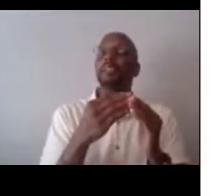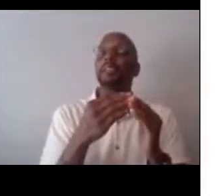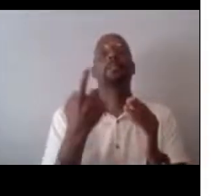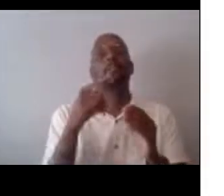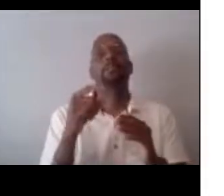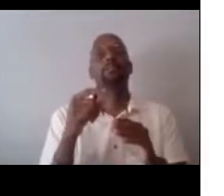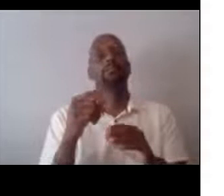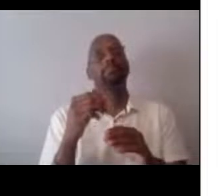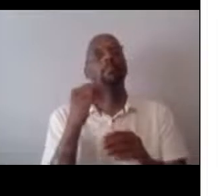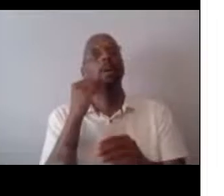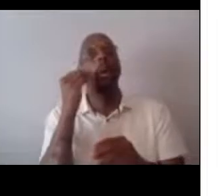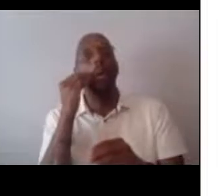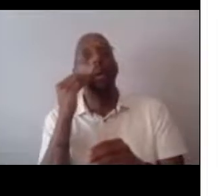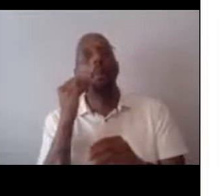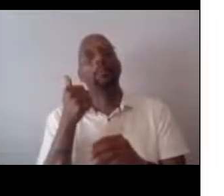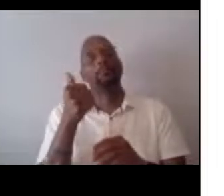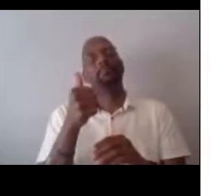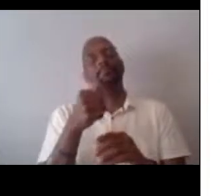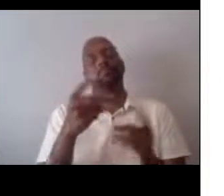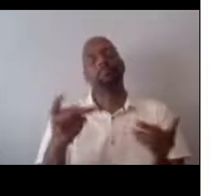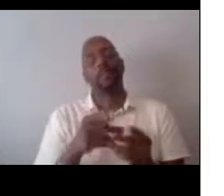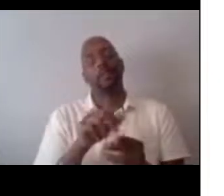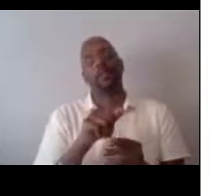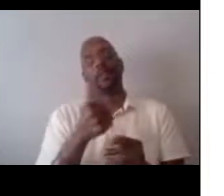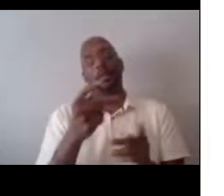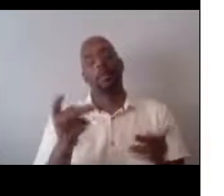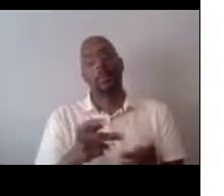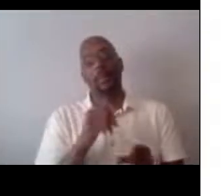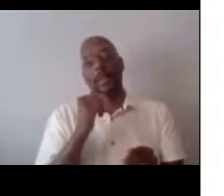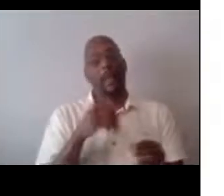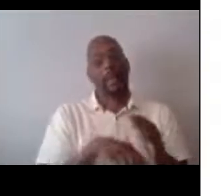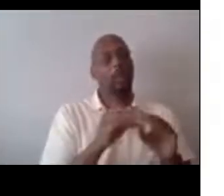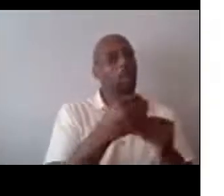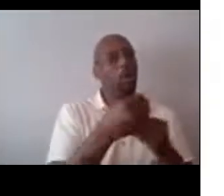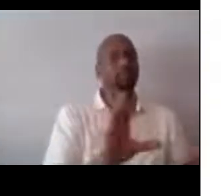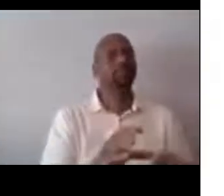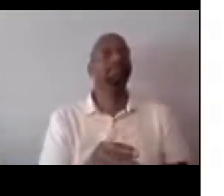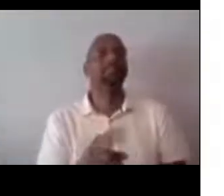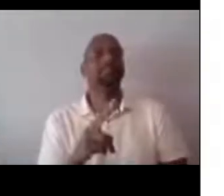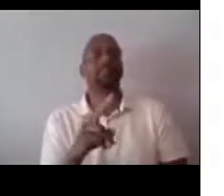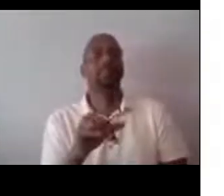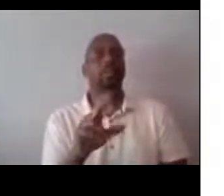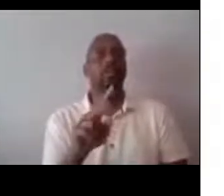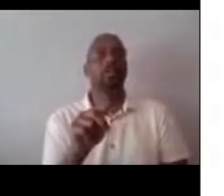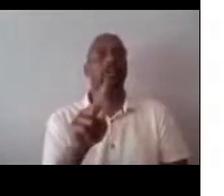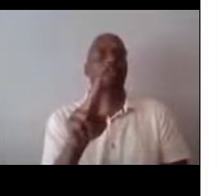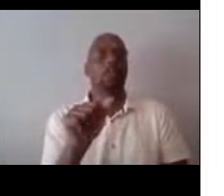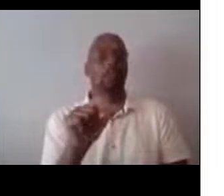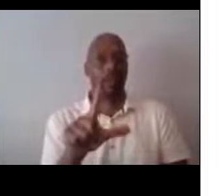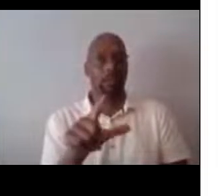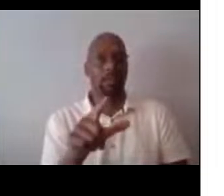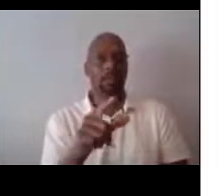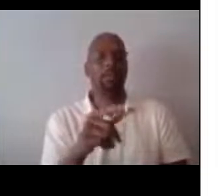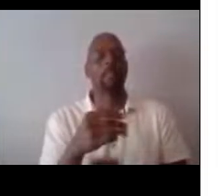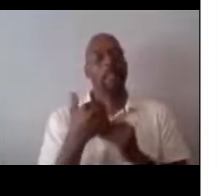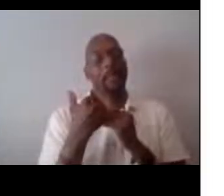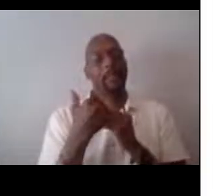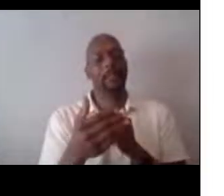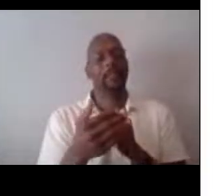joining us in those meetings. So we are also very much continuing to seek a